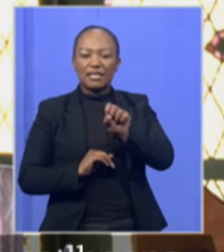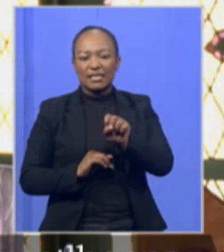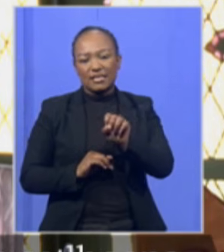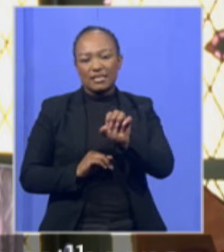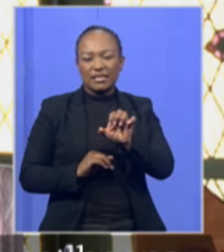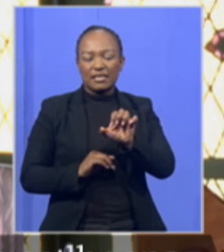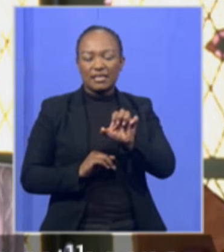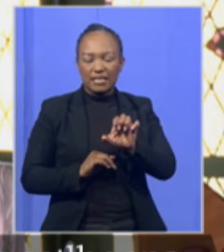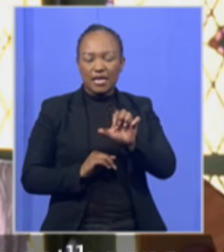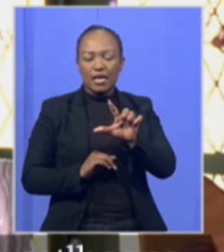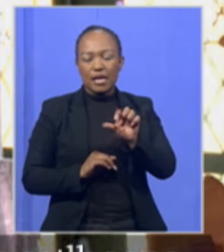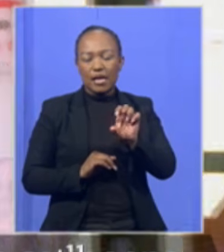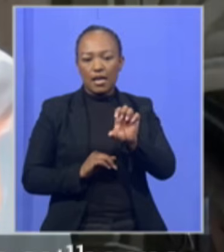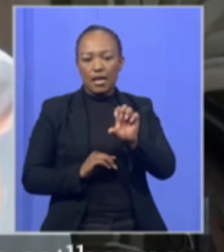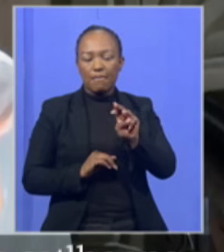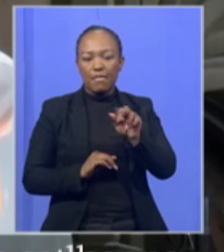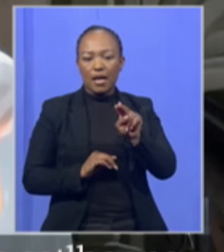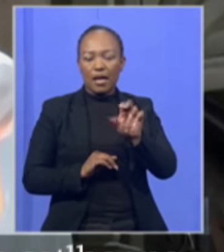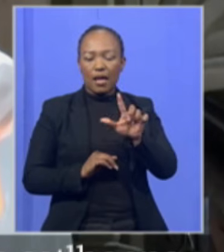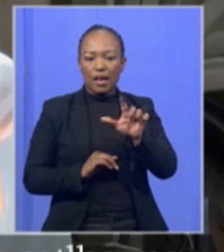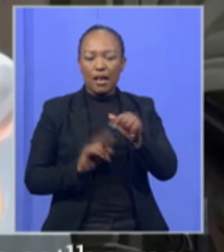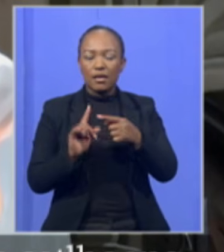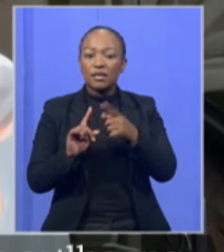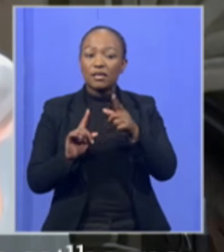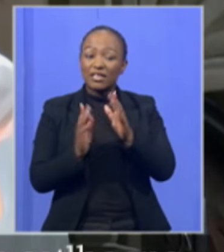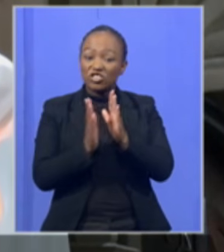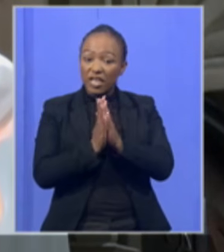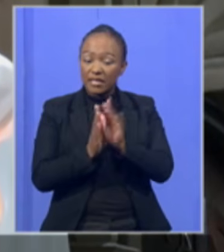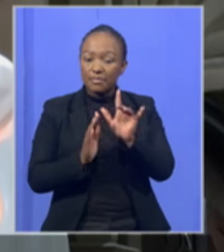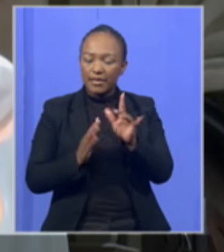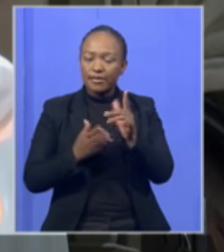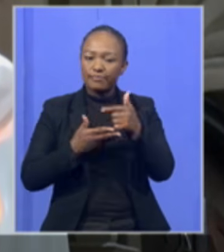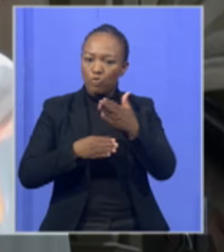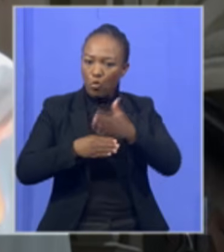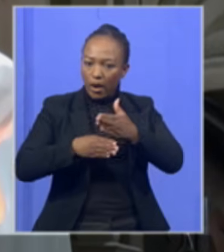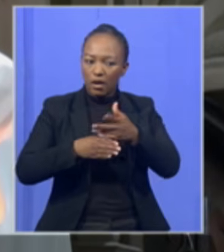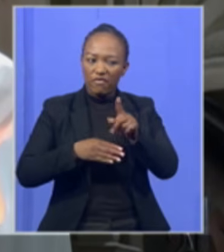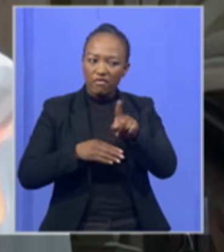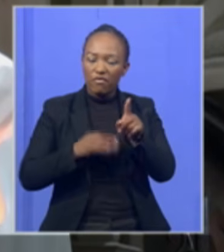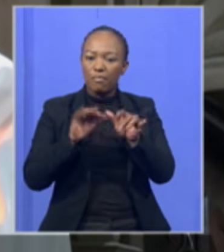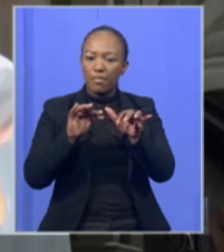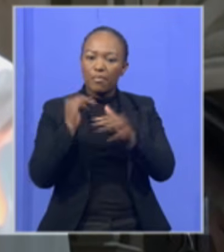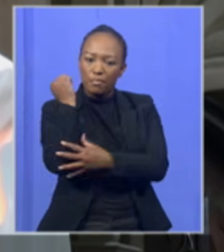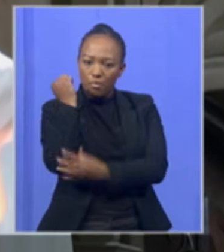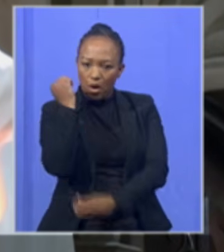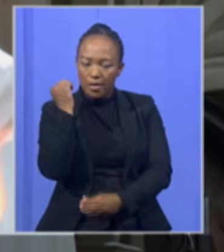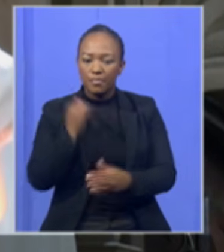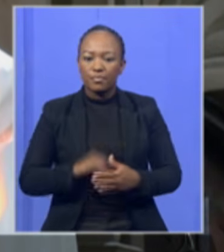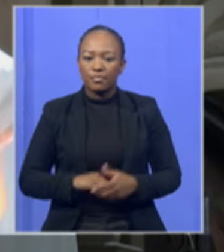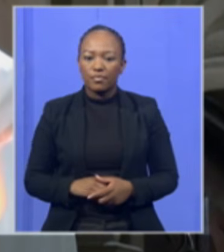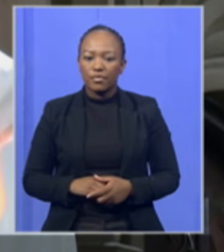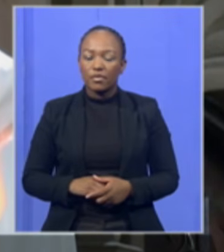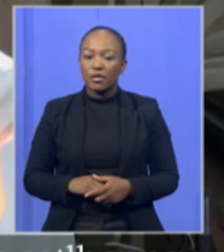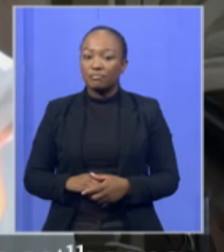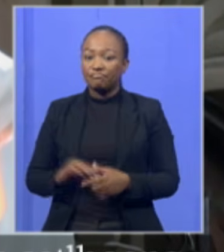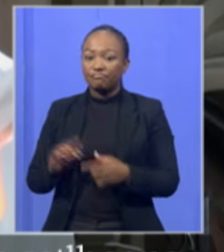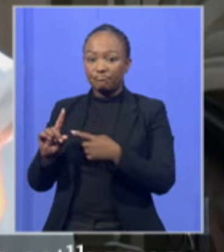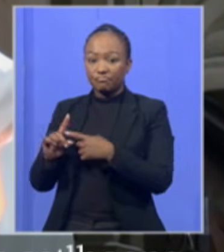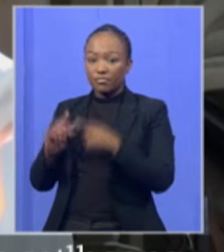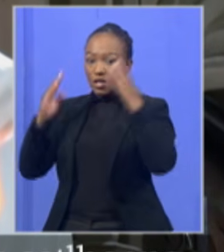kereke e direle batlhoki. The pontificate of Pope Francis has impacted the church and the world